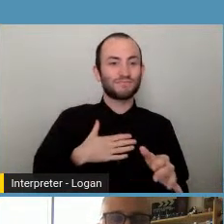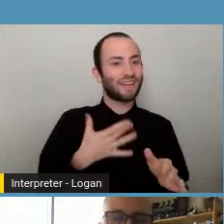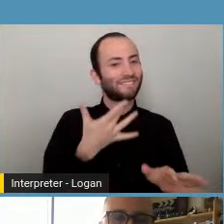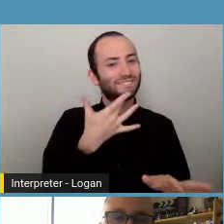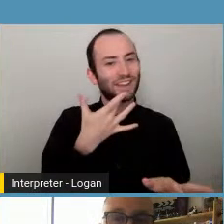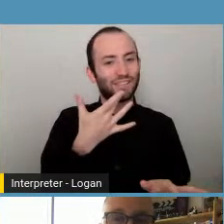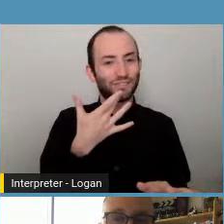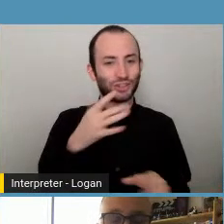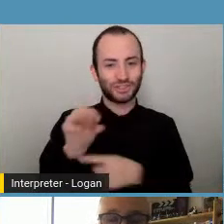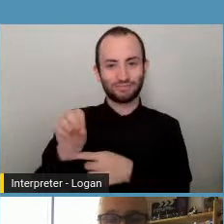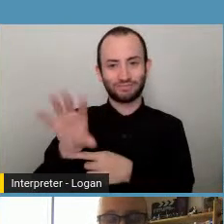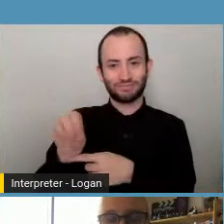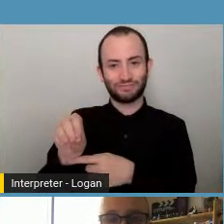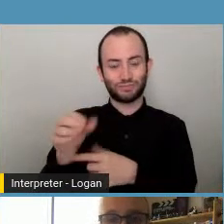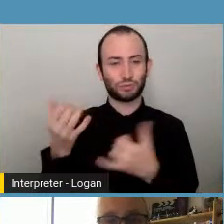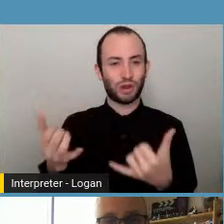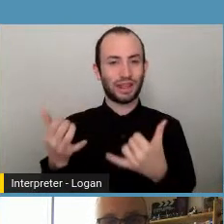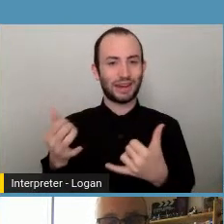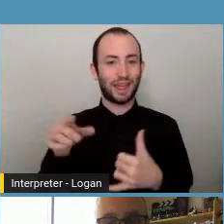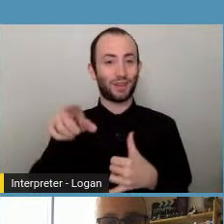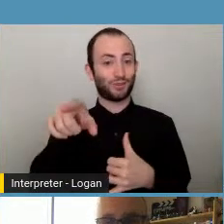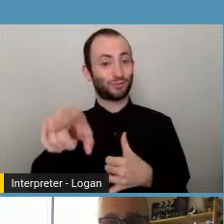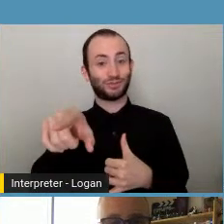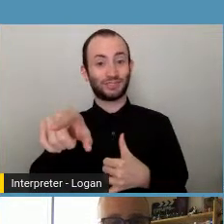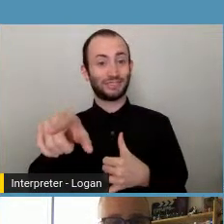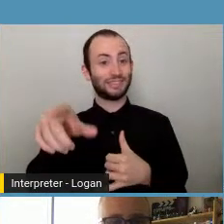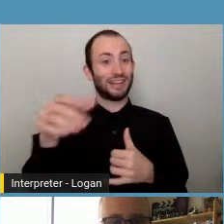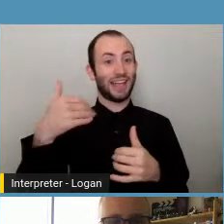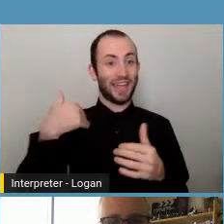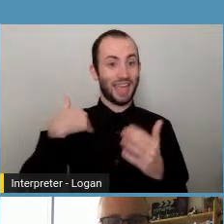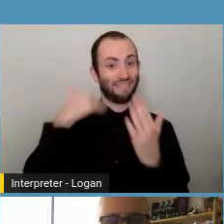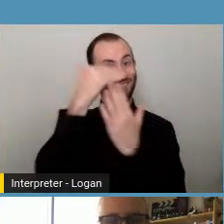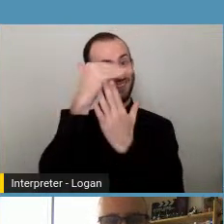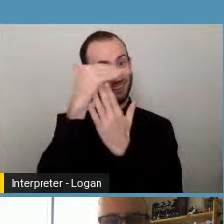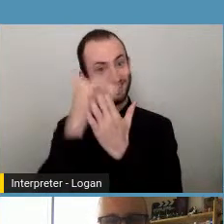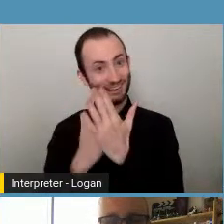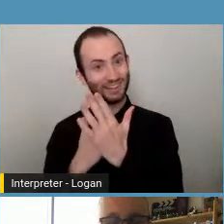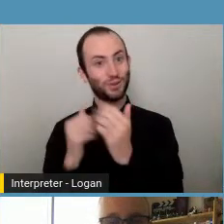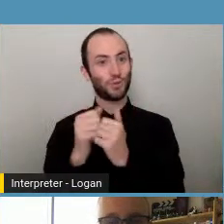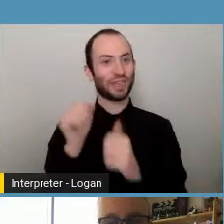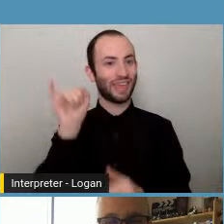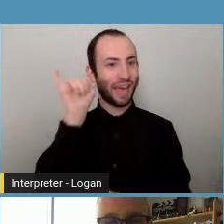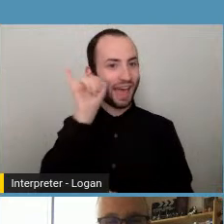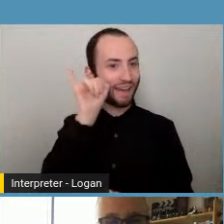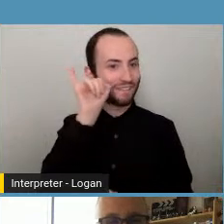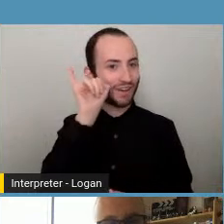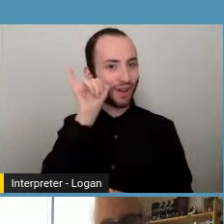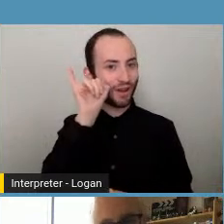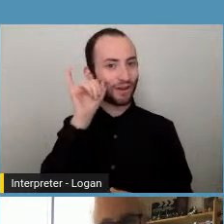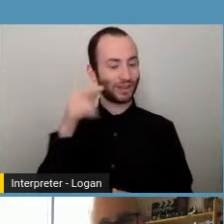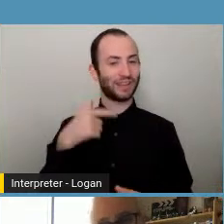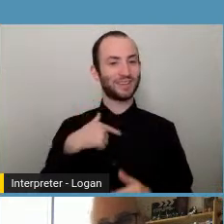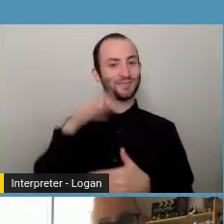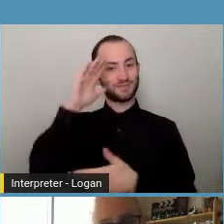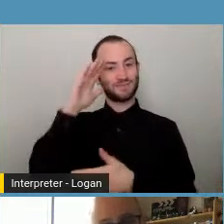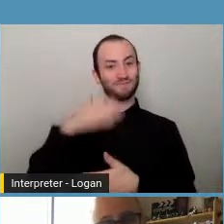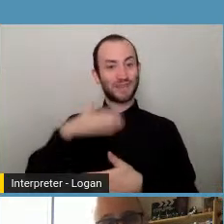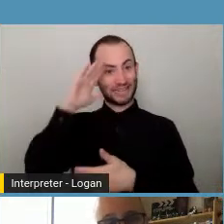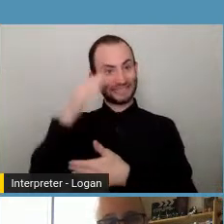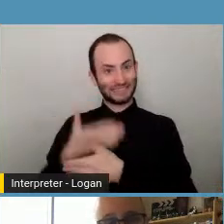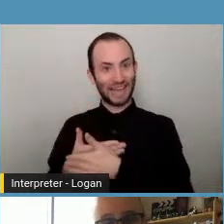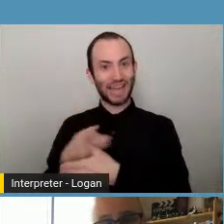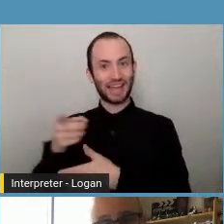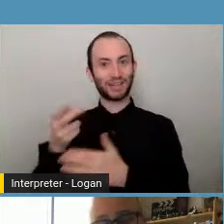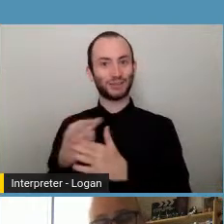now. This is the index page of the accessibility features that come with the Apple operating system. I had my son take this picture of